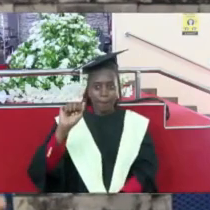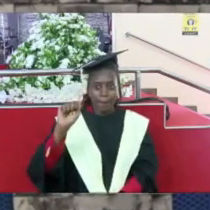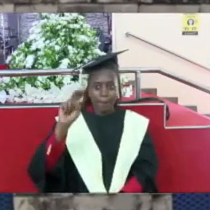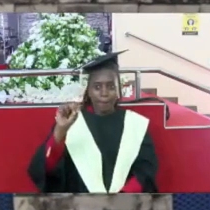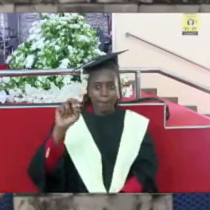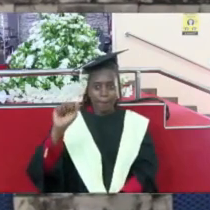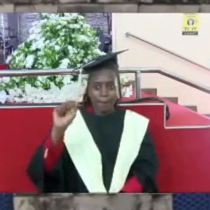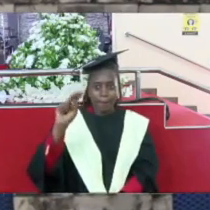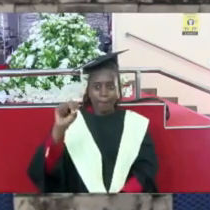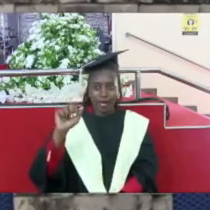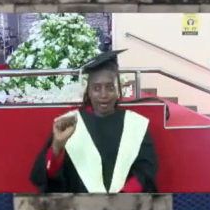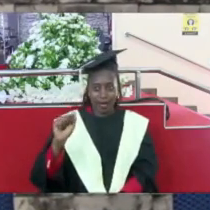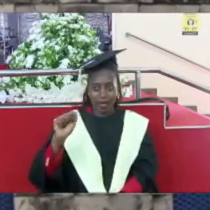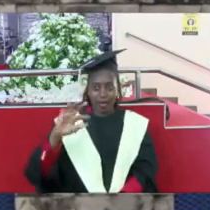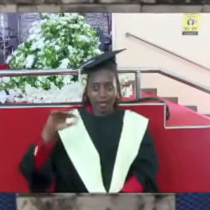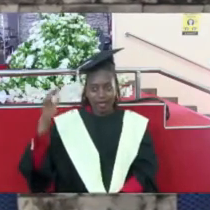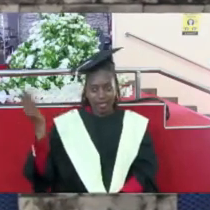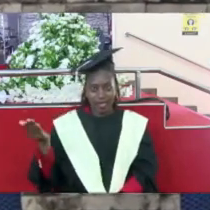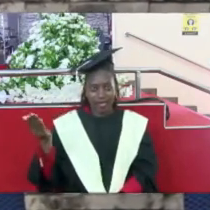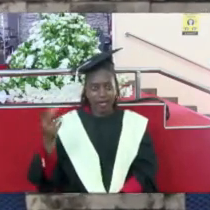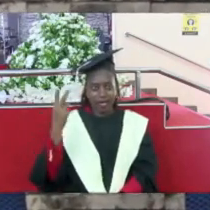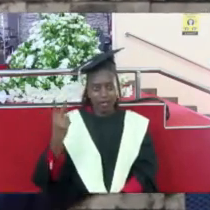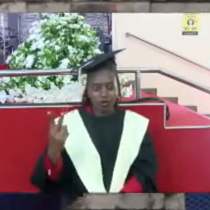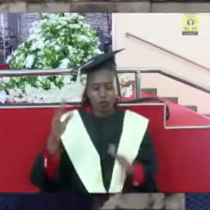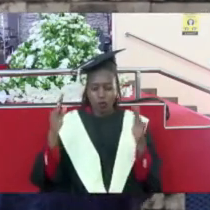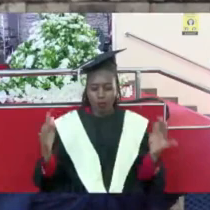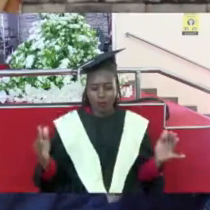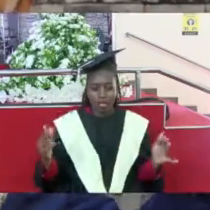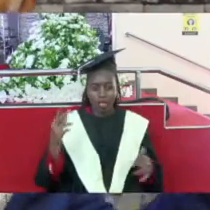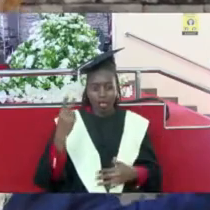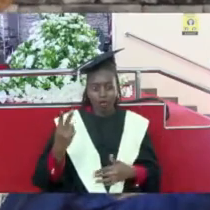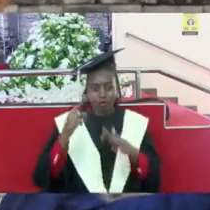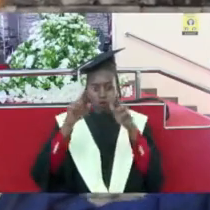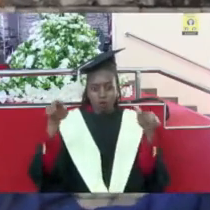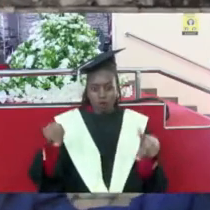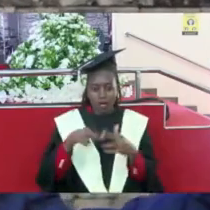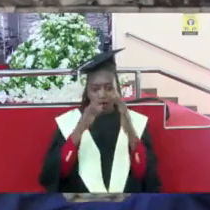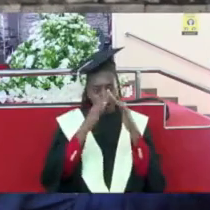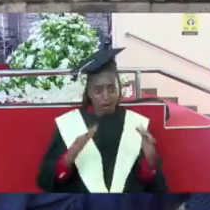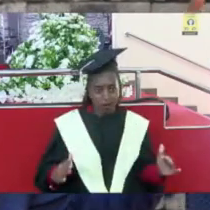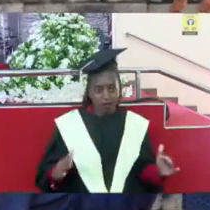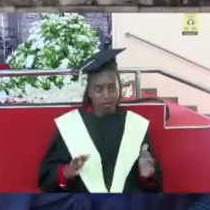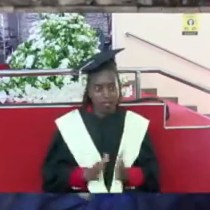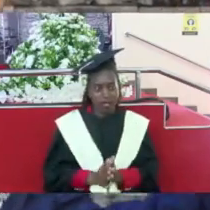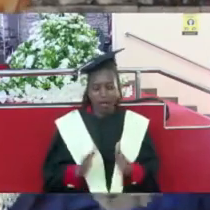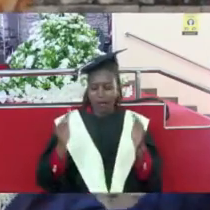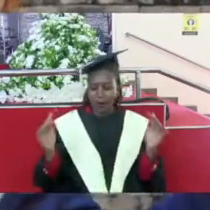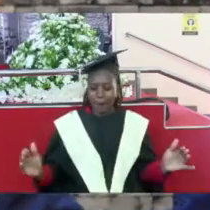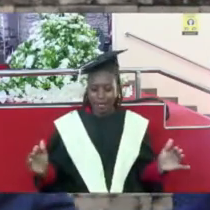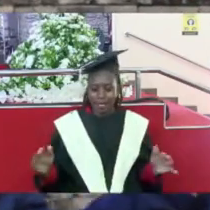big, huge bedrooms. Two. Nyumba bedroom. Huge sitting room. Ikiwa na mahali pa